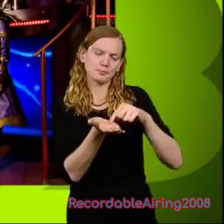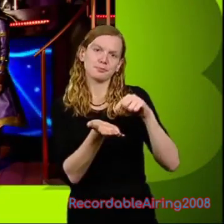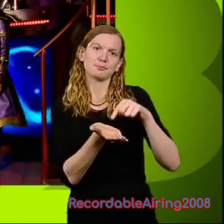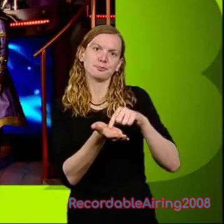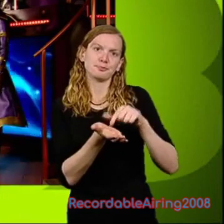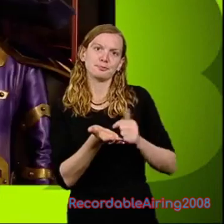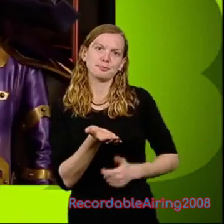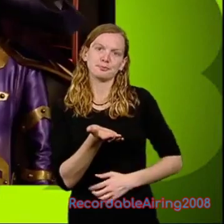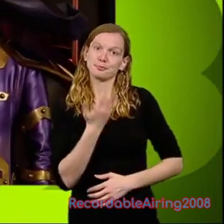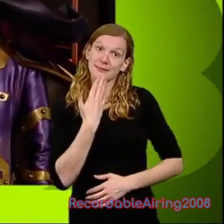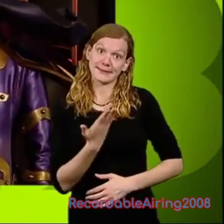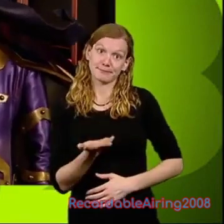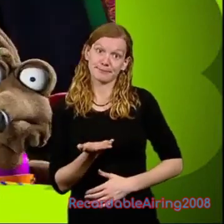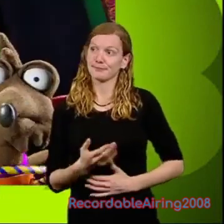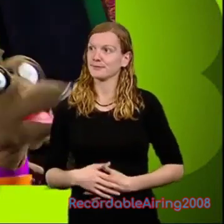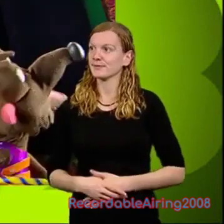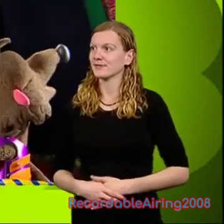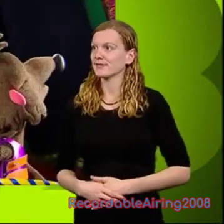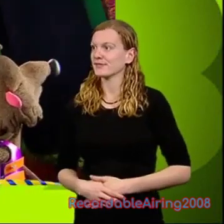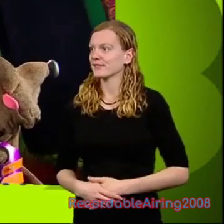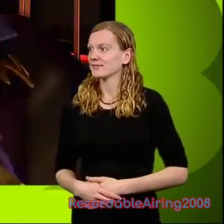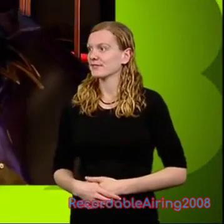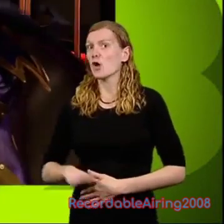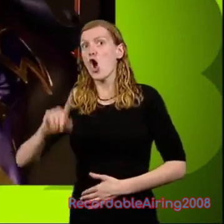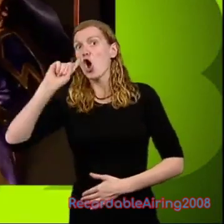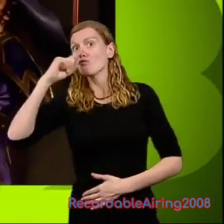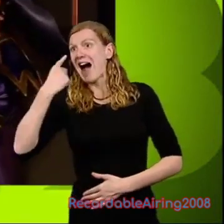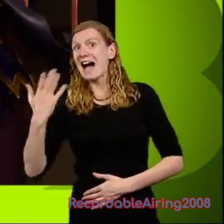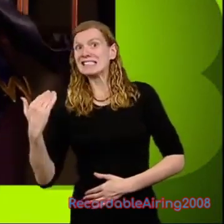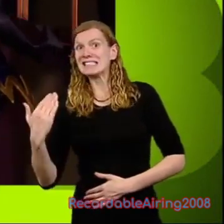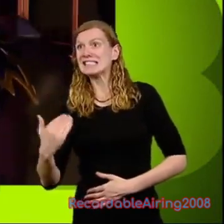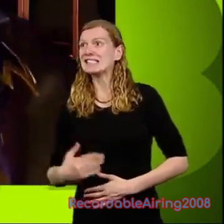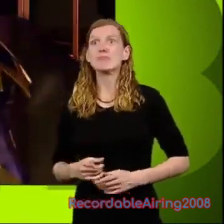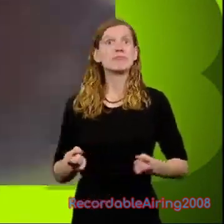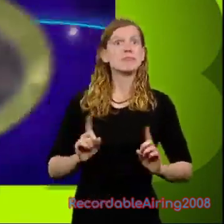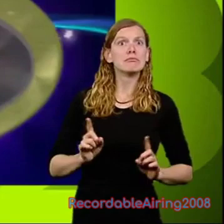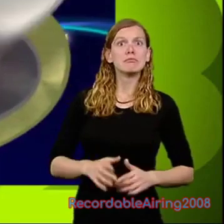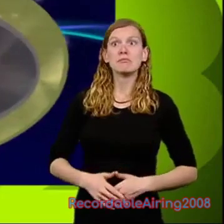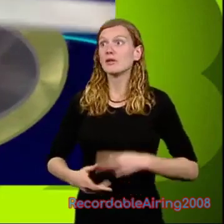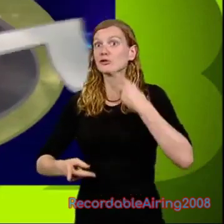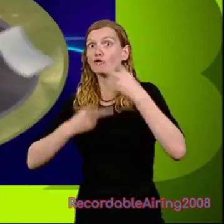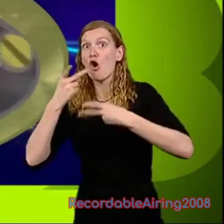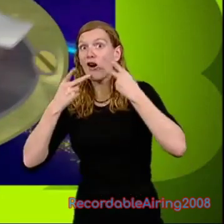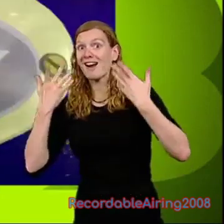doubloons, please. Rats. Yes? Play us a song, please.